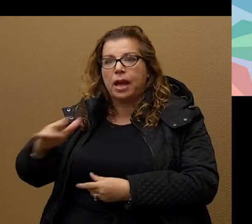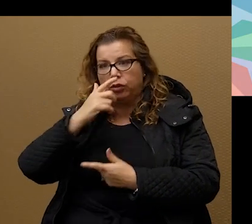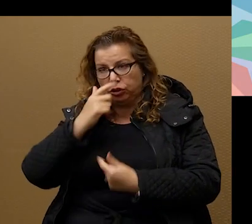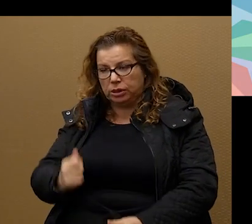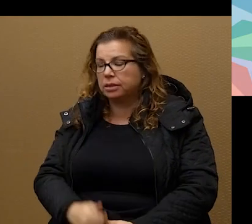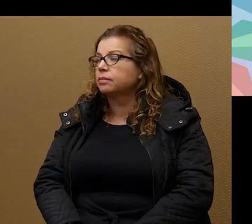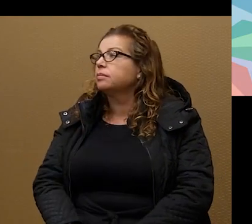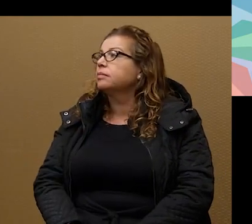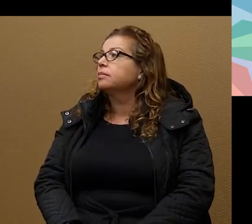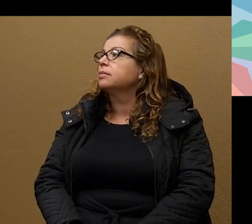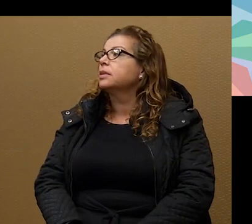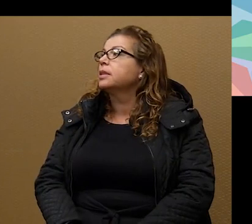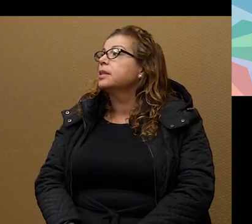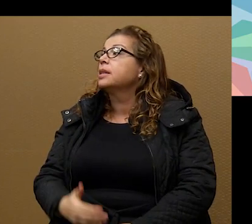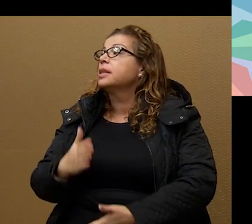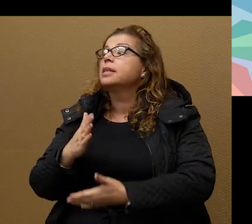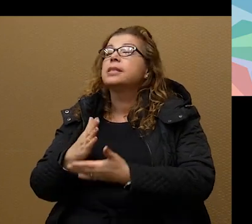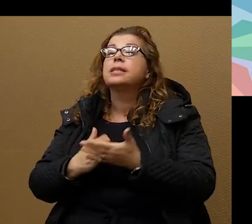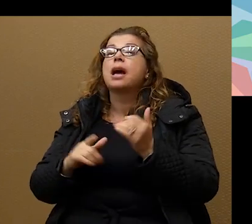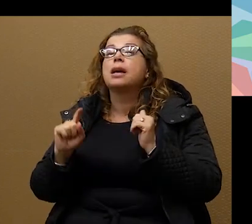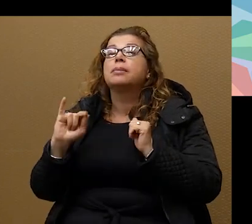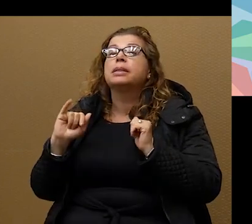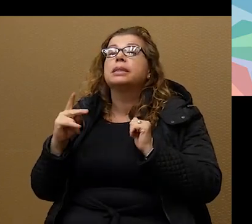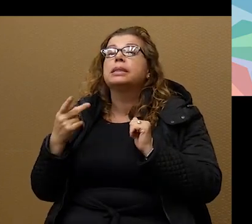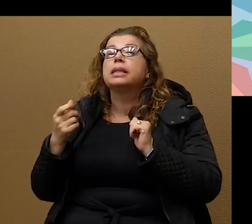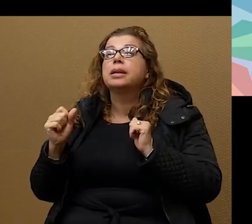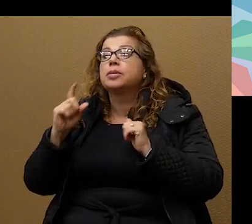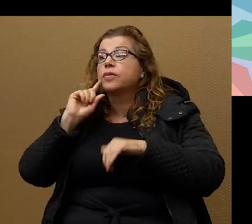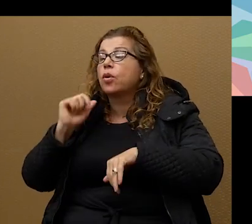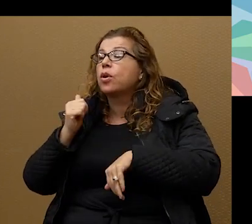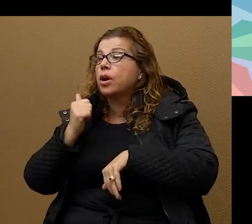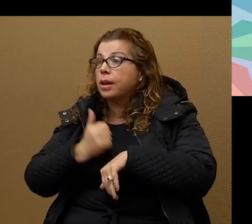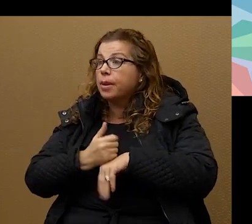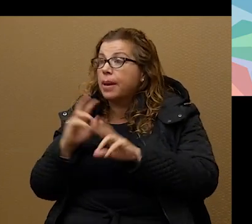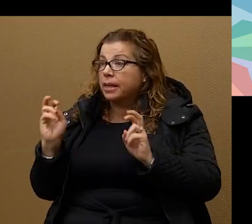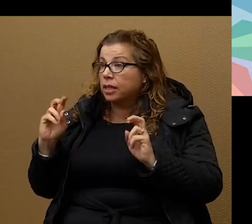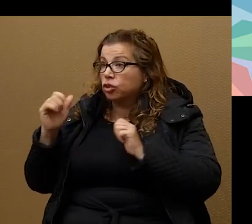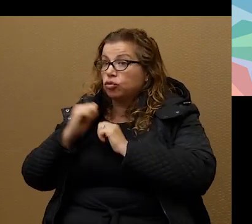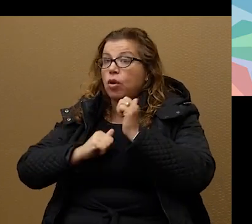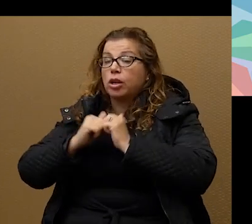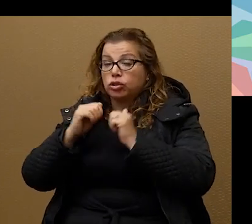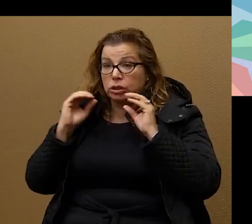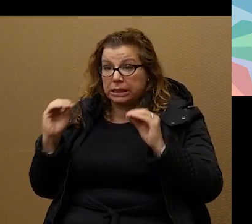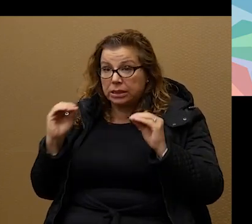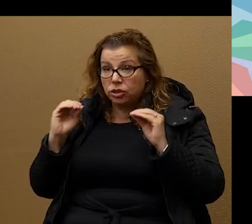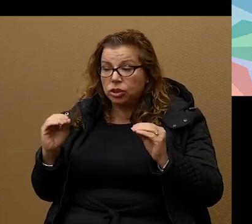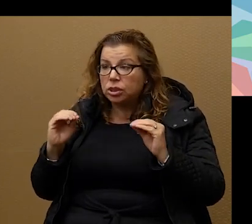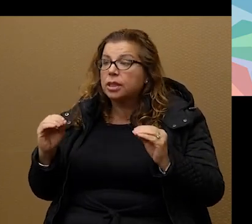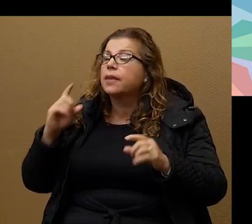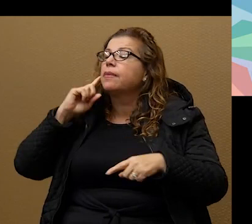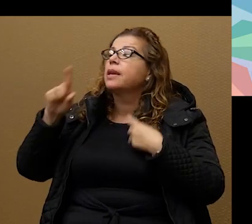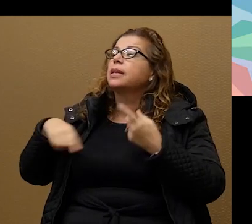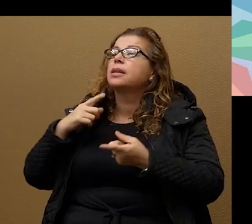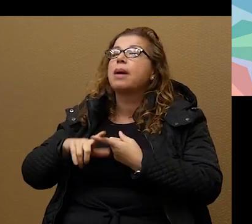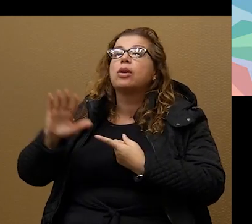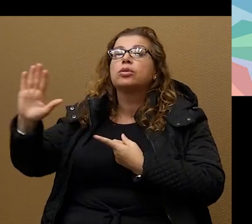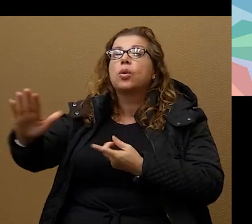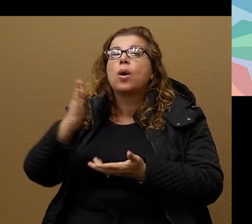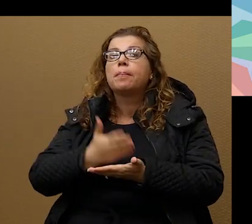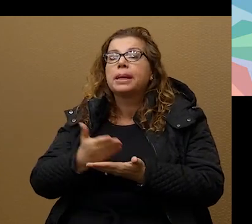So some tips for implementing structured teaching. Think about how your materials can be